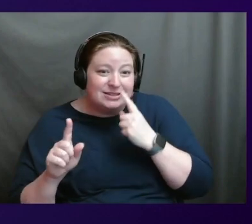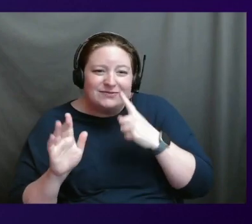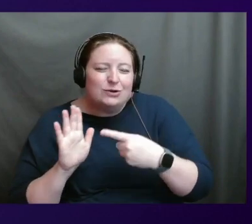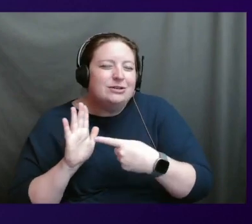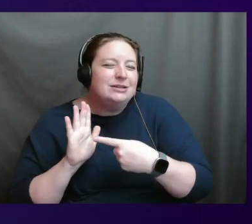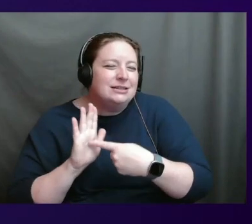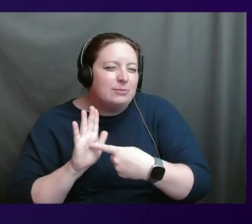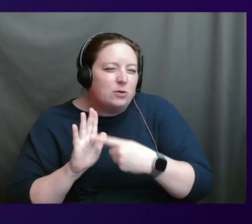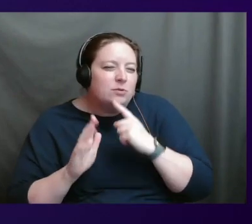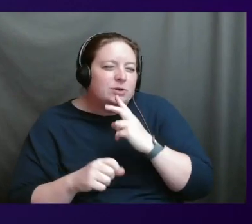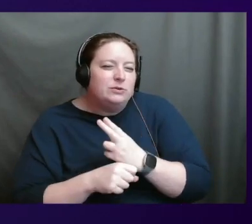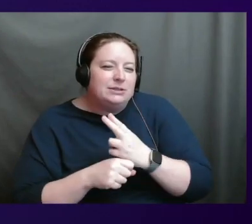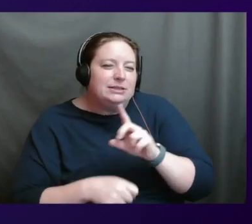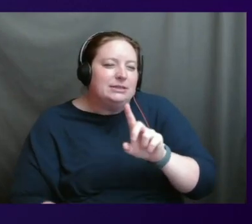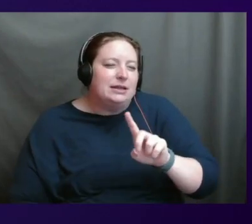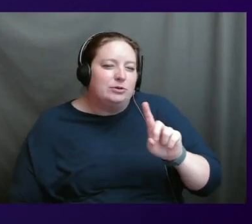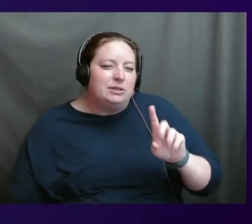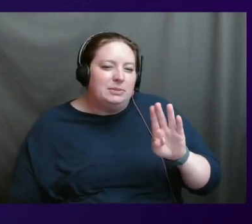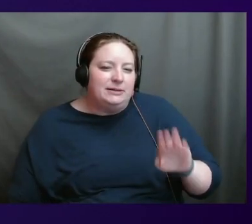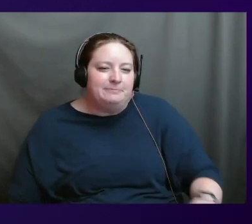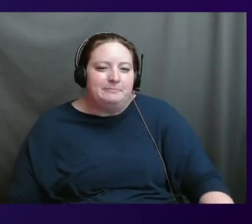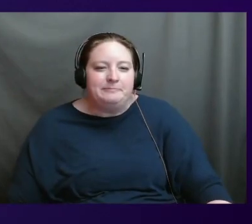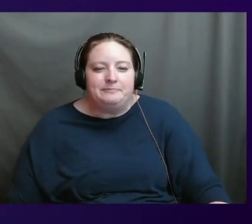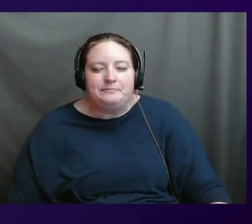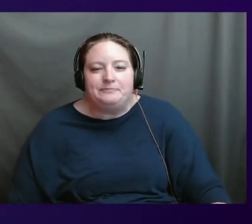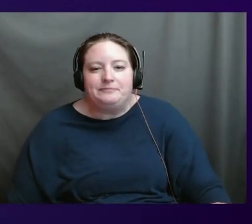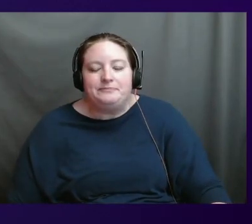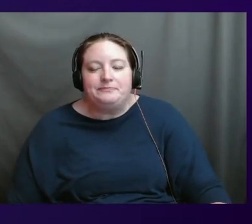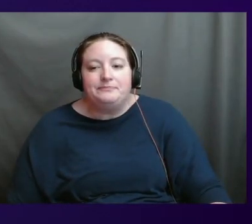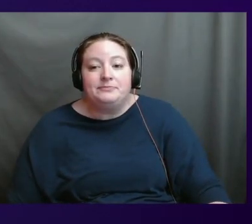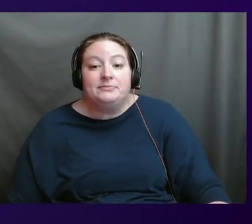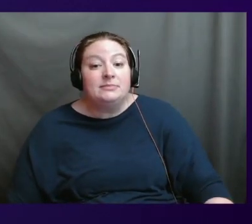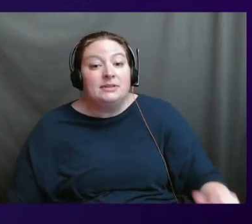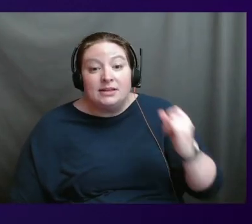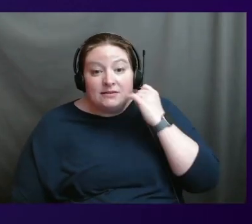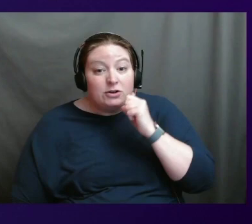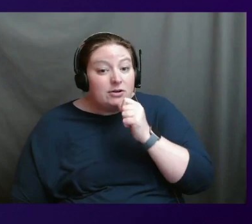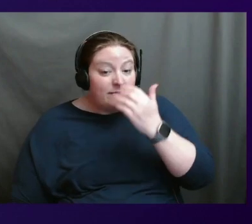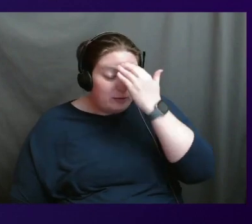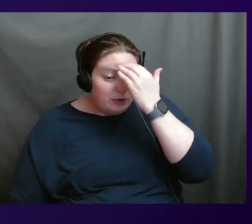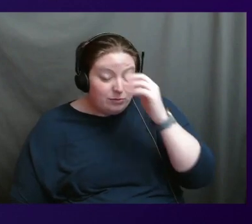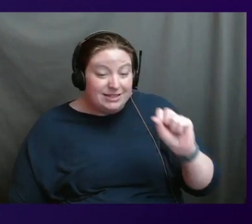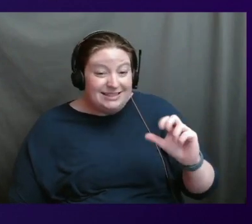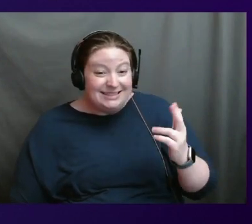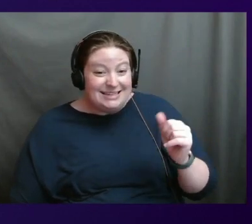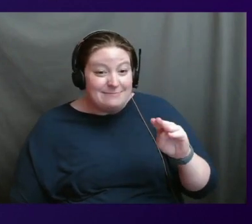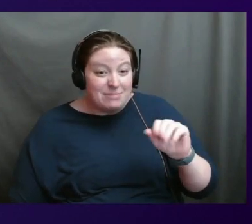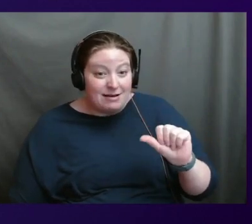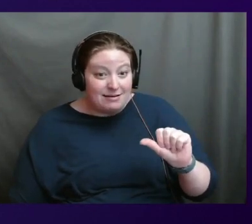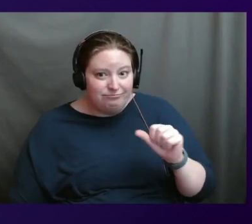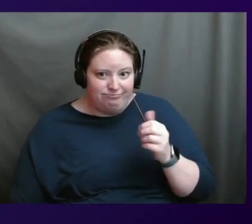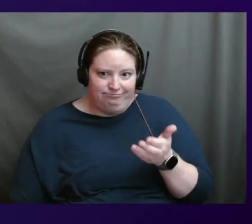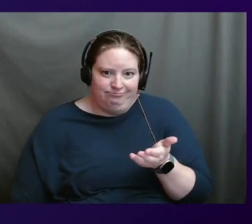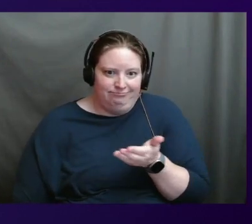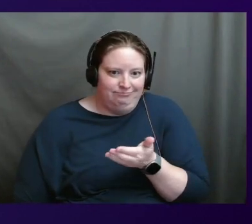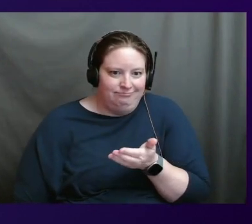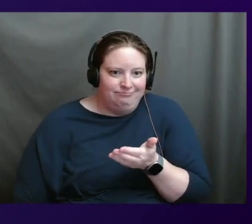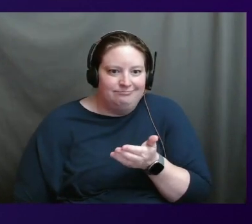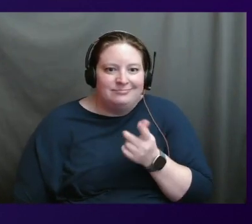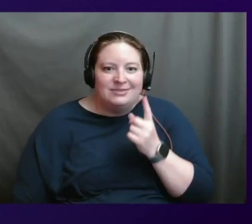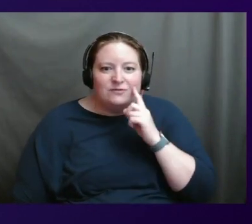DynamoDB. Nice. And if you're unfamiliar with what a schema looks like, well, here's one. It's for a recipe